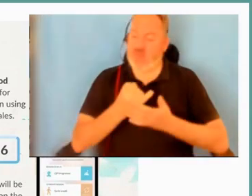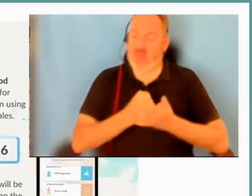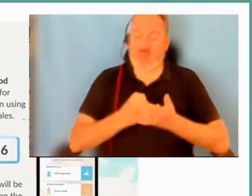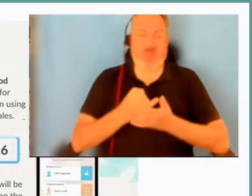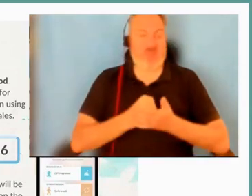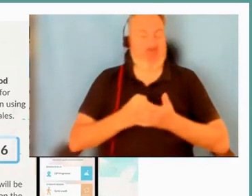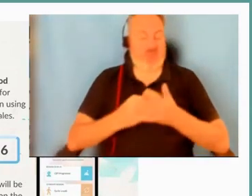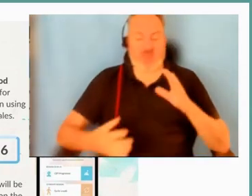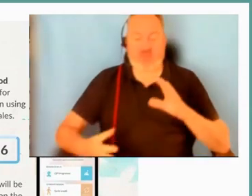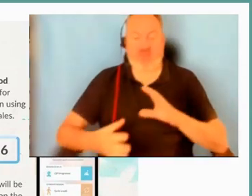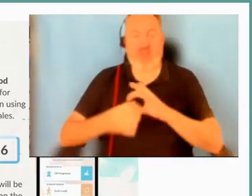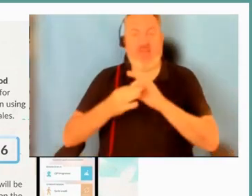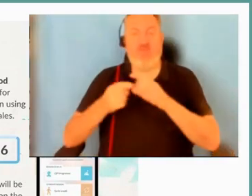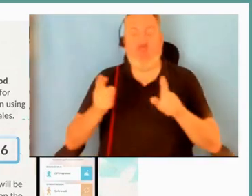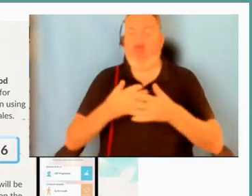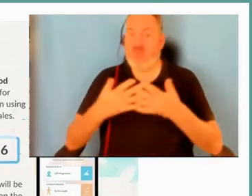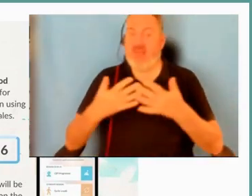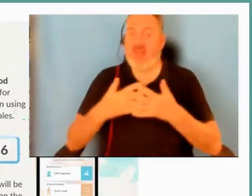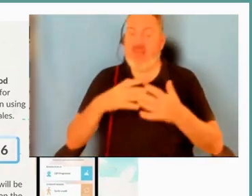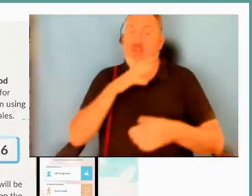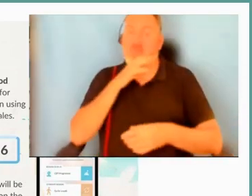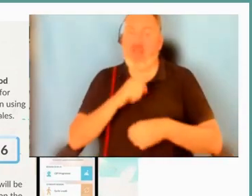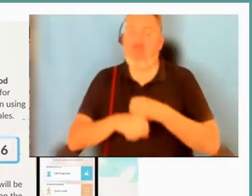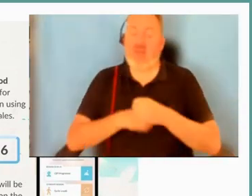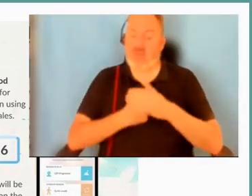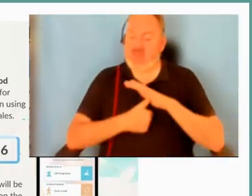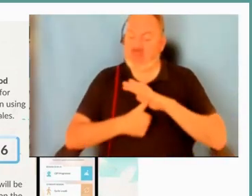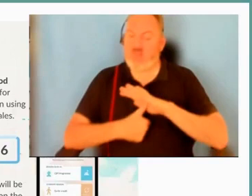gateway to men to clinical depression.